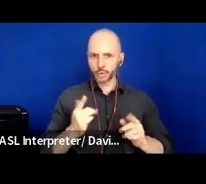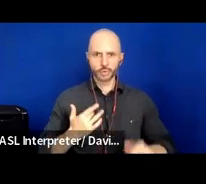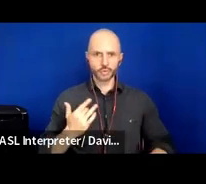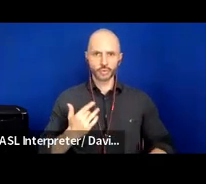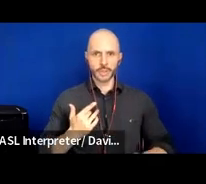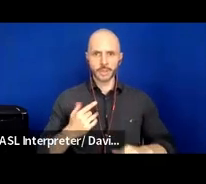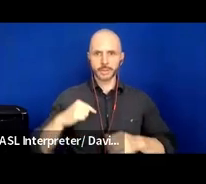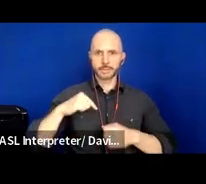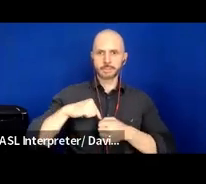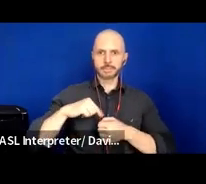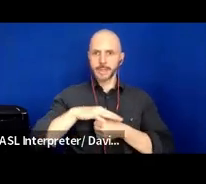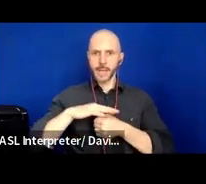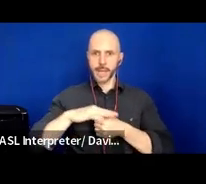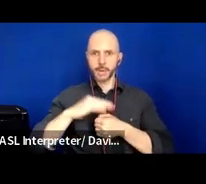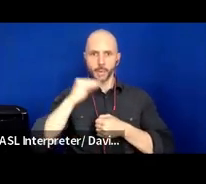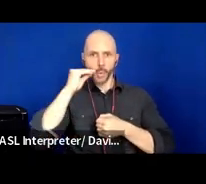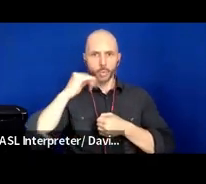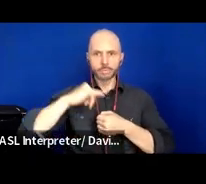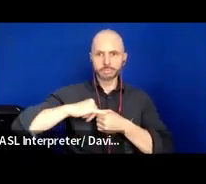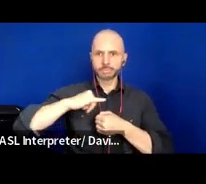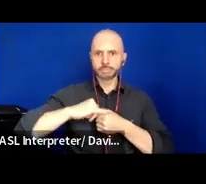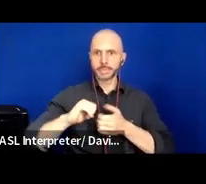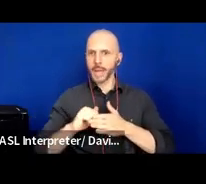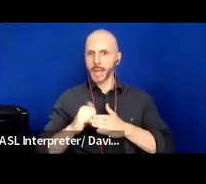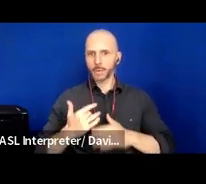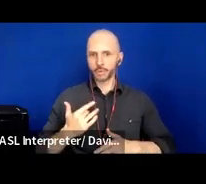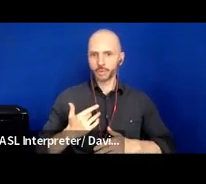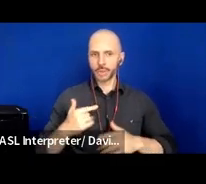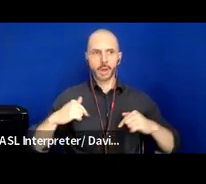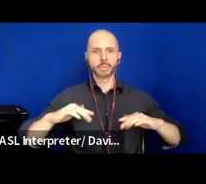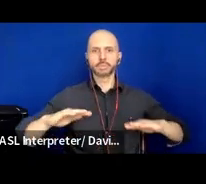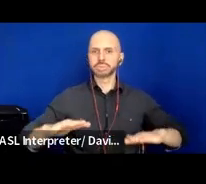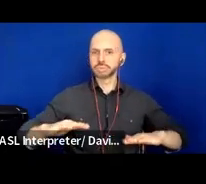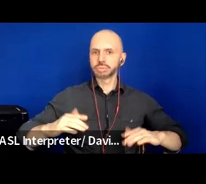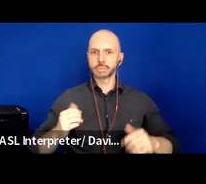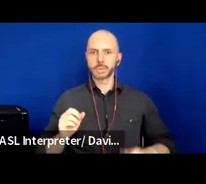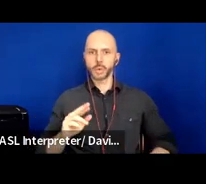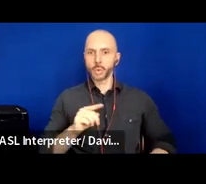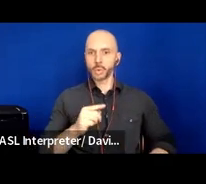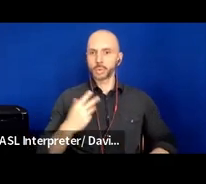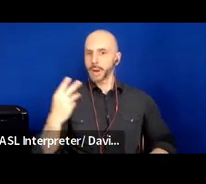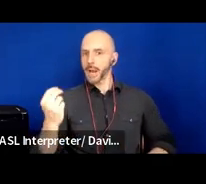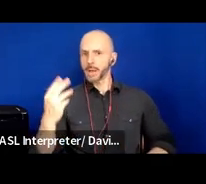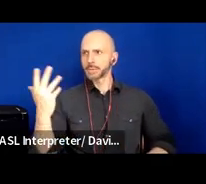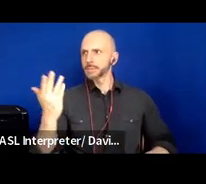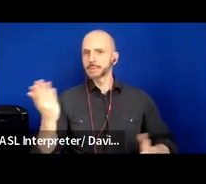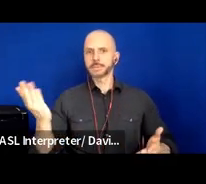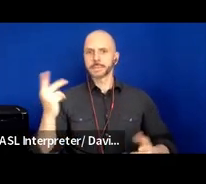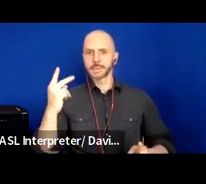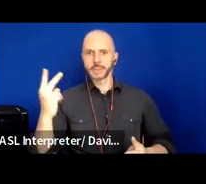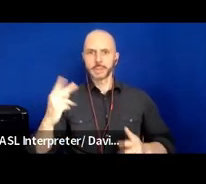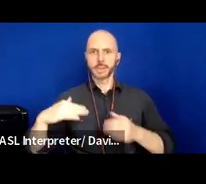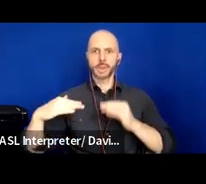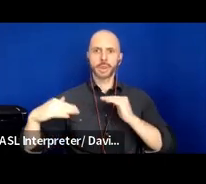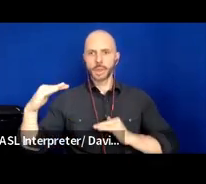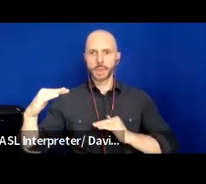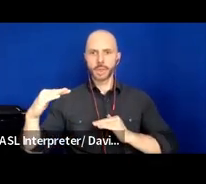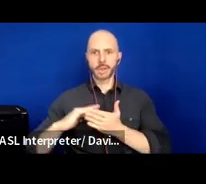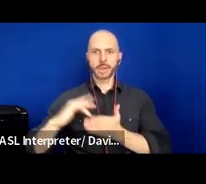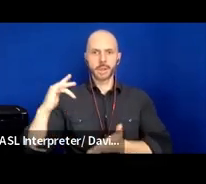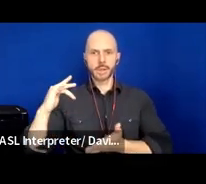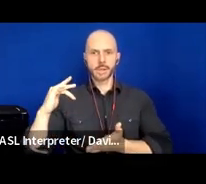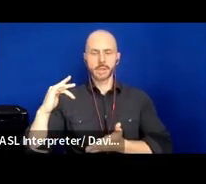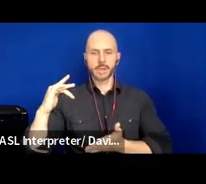we can choose to address certain issues of oppression or injustice. And then think about, you know, whether we've ever had to hide parts of our lifestyle, kind of